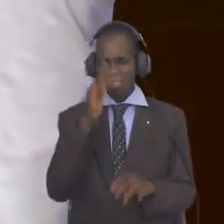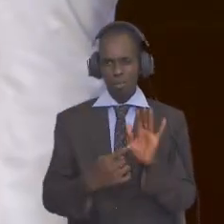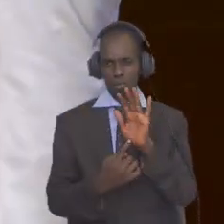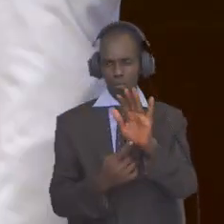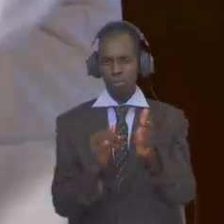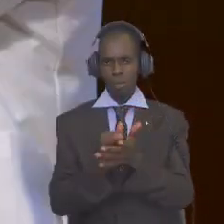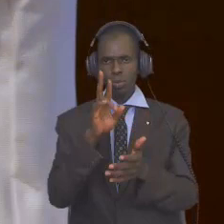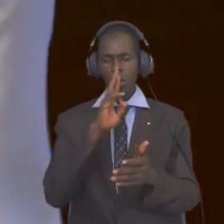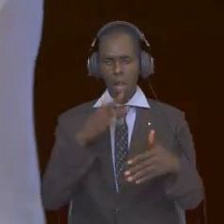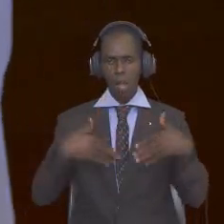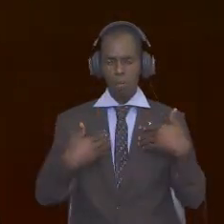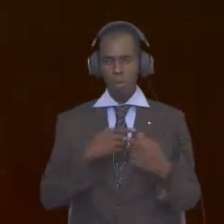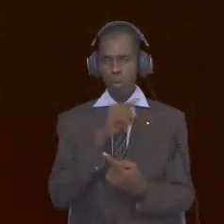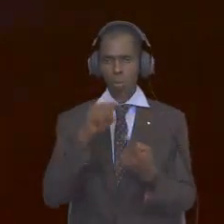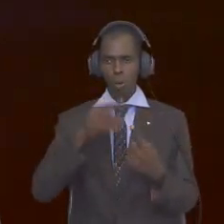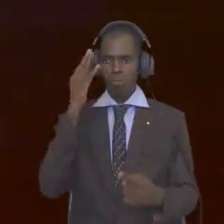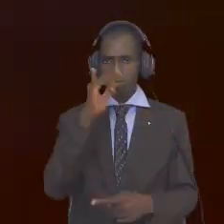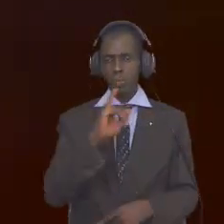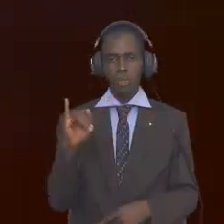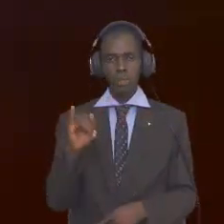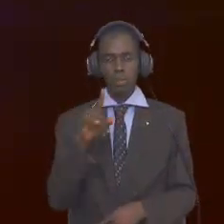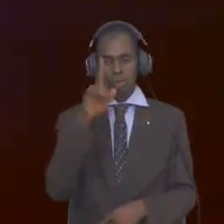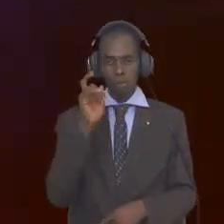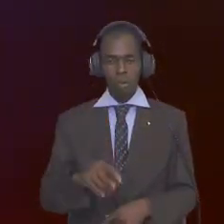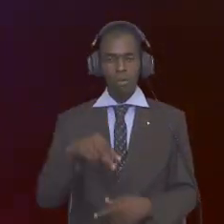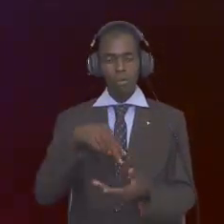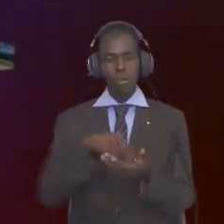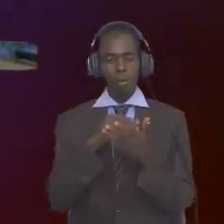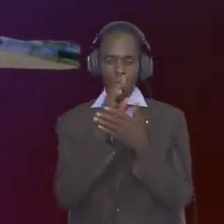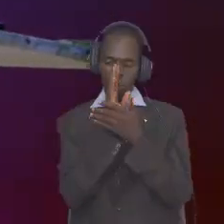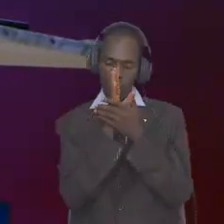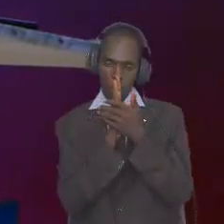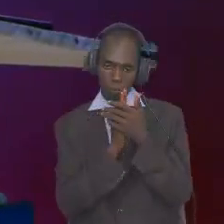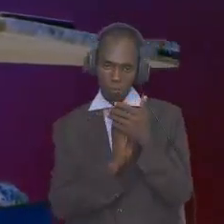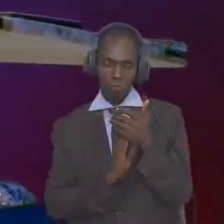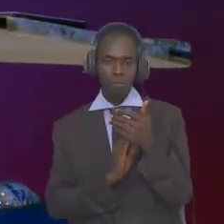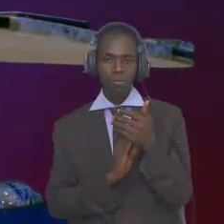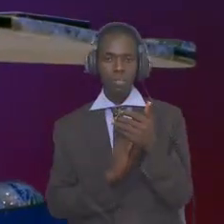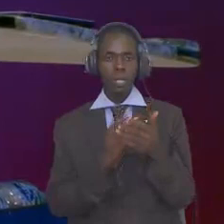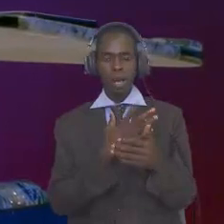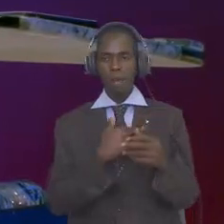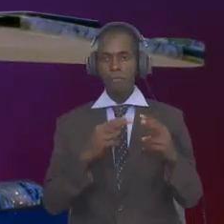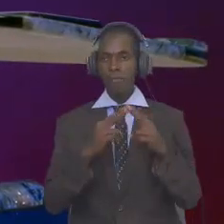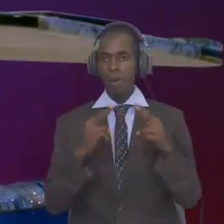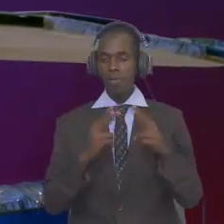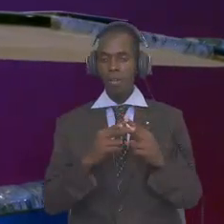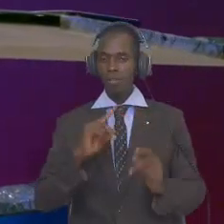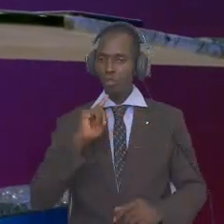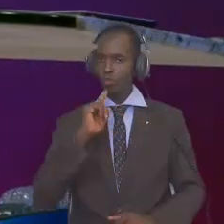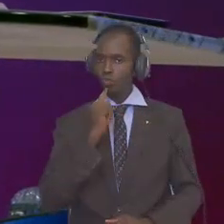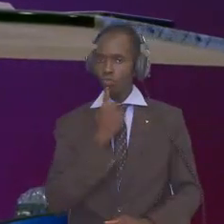you are preaching. You must stand sober and very serious